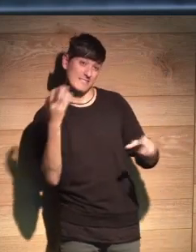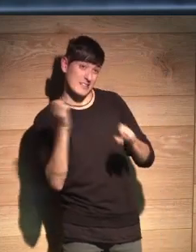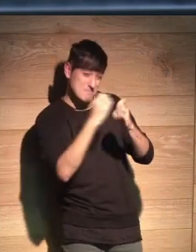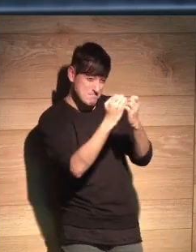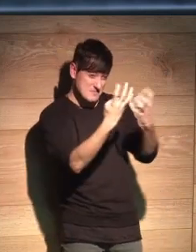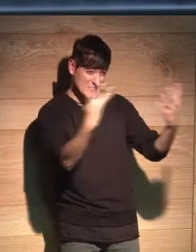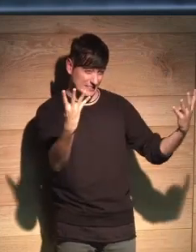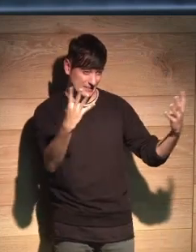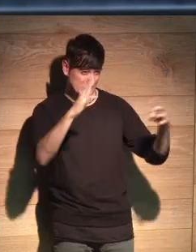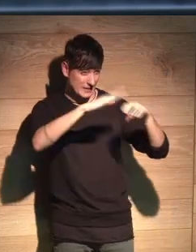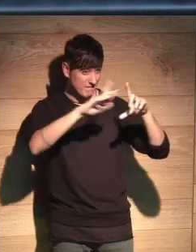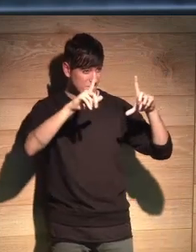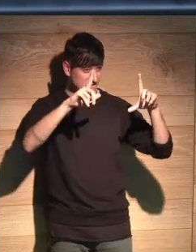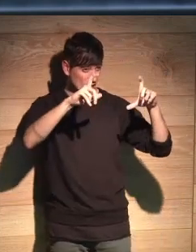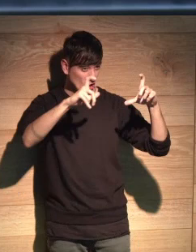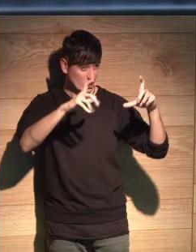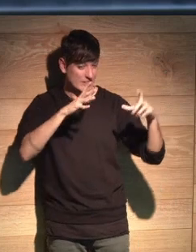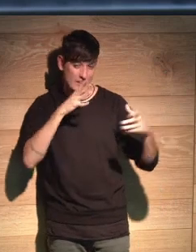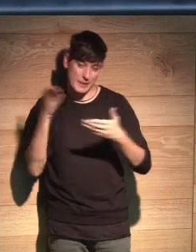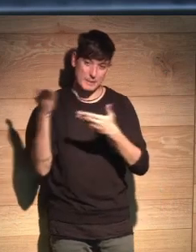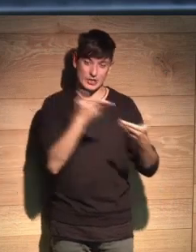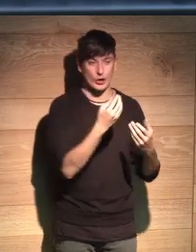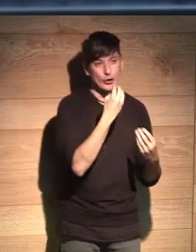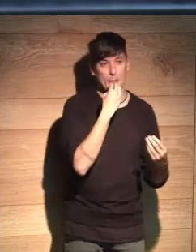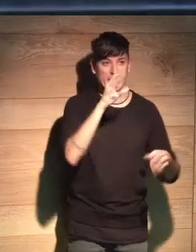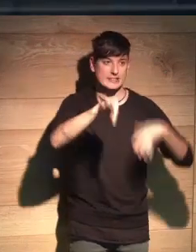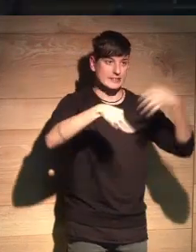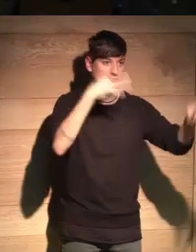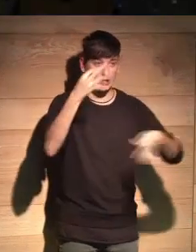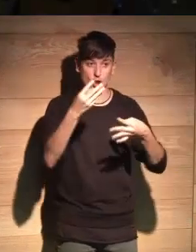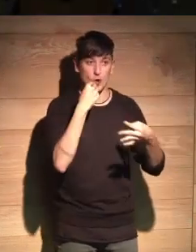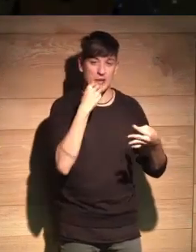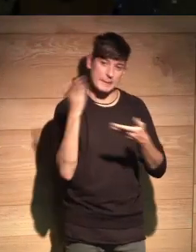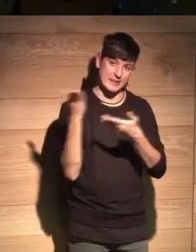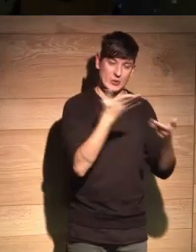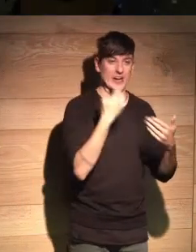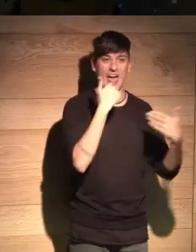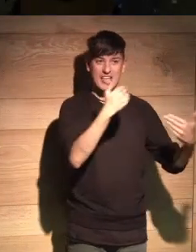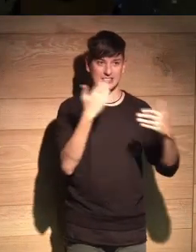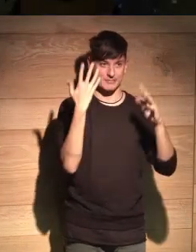taken. I invite you all to come to the cocktail that is going to be served now. Thank you very much.